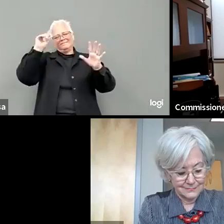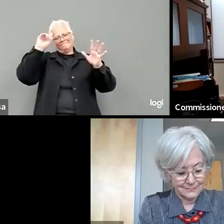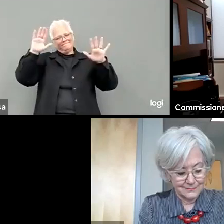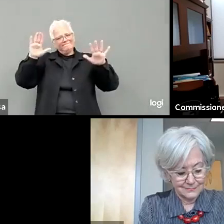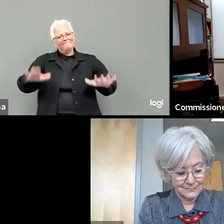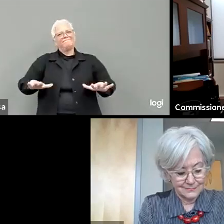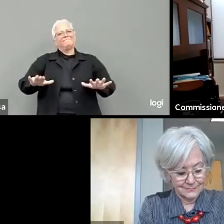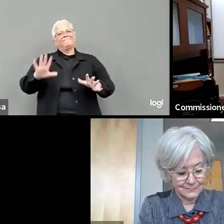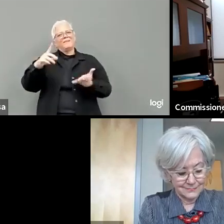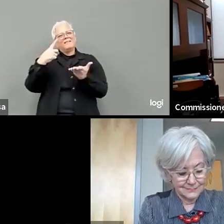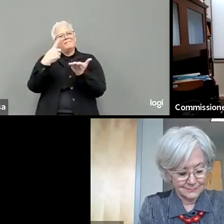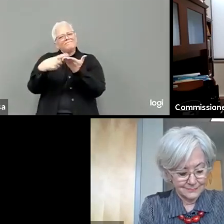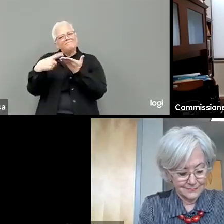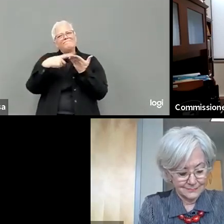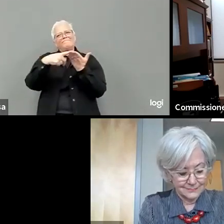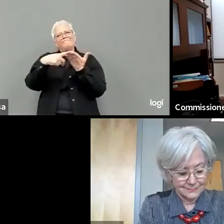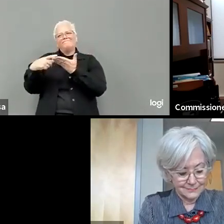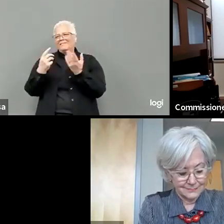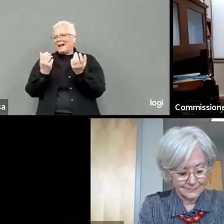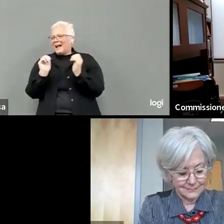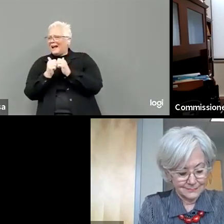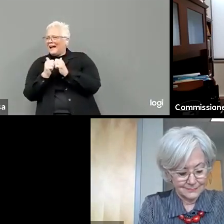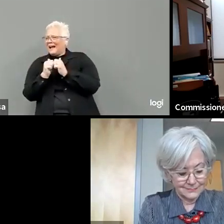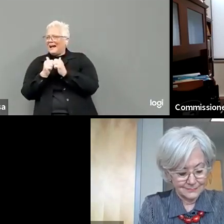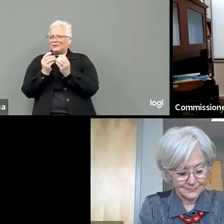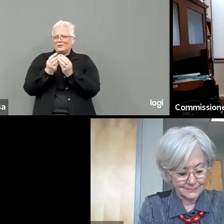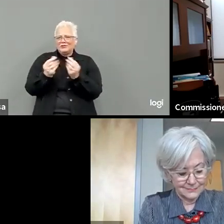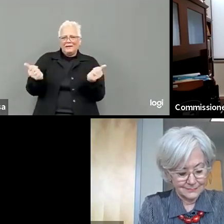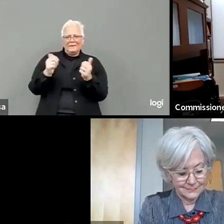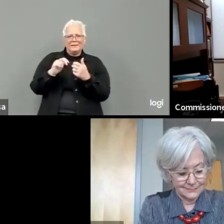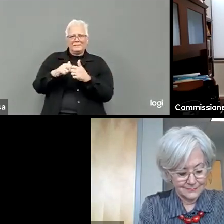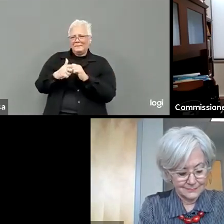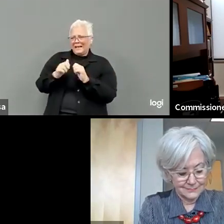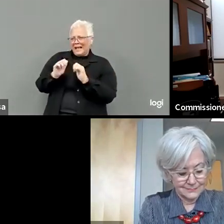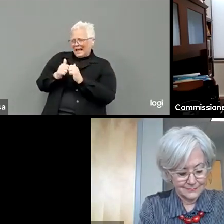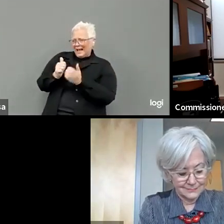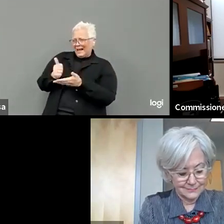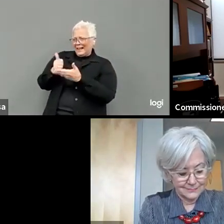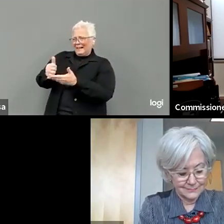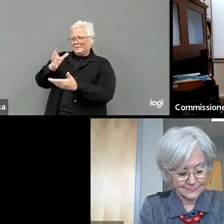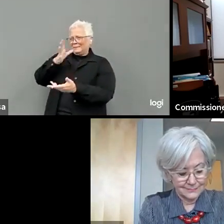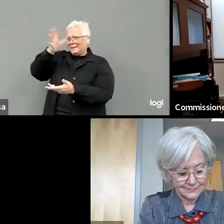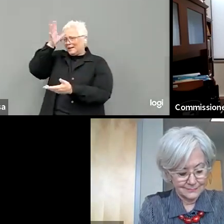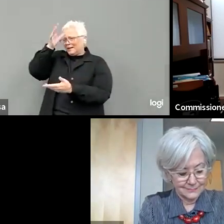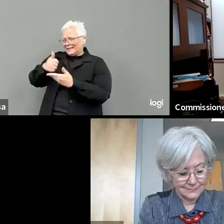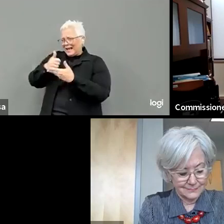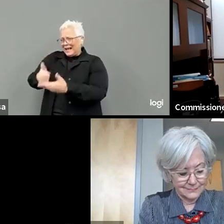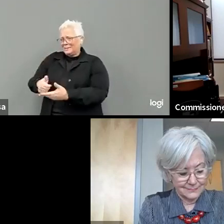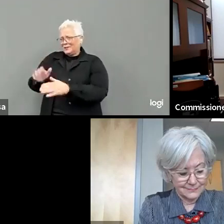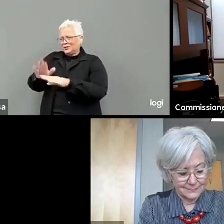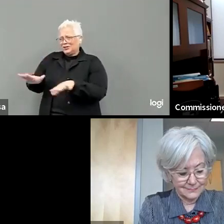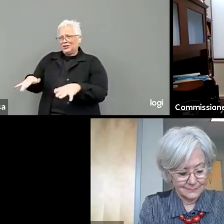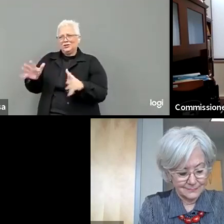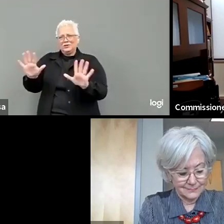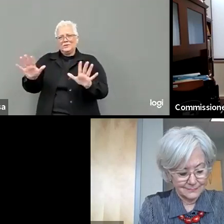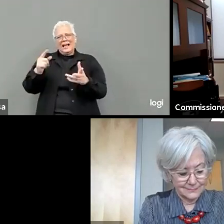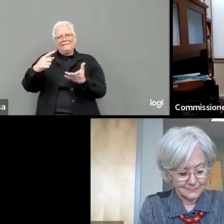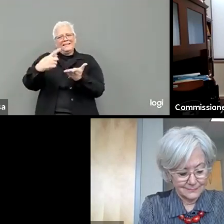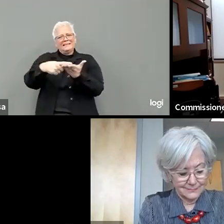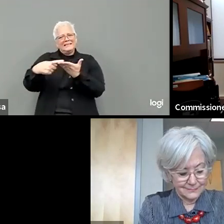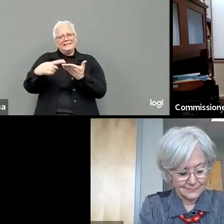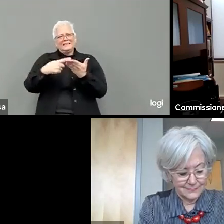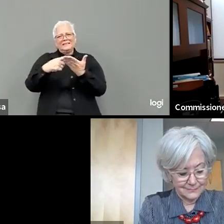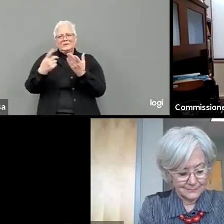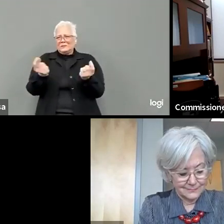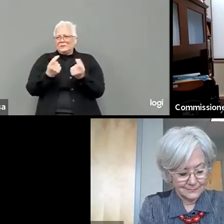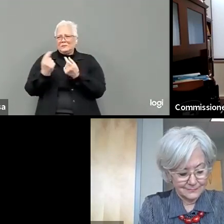helping kids, and to suggest that she's motivated by subservience to teachers' unions just doesn't stand up to even the